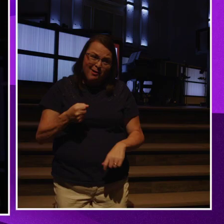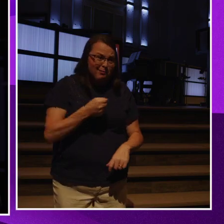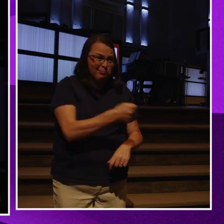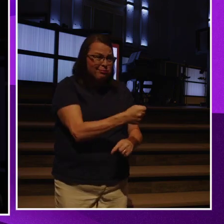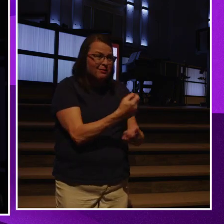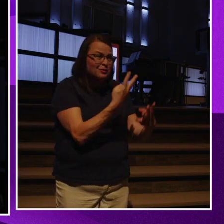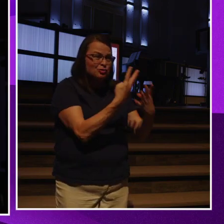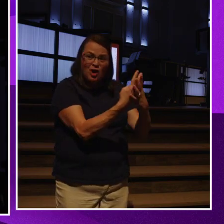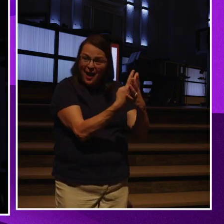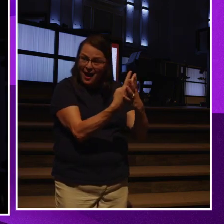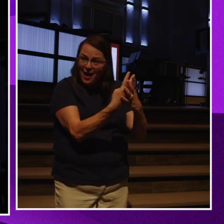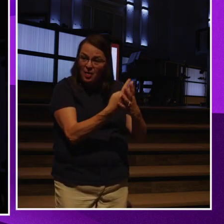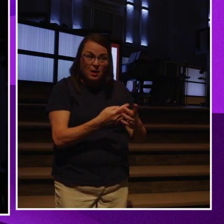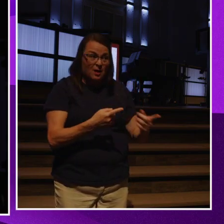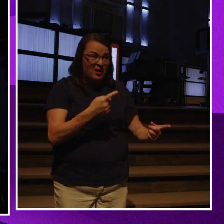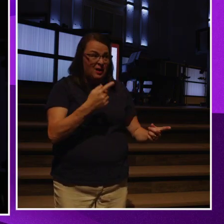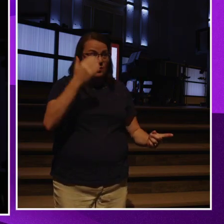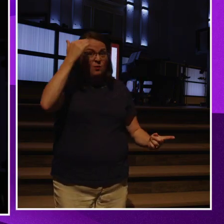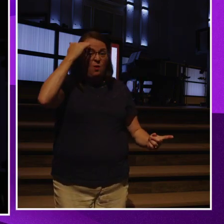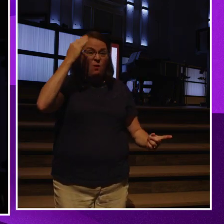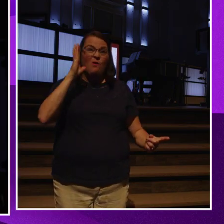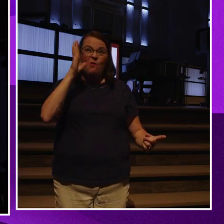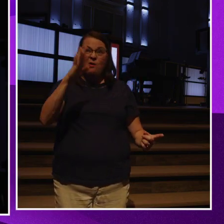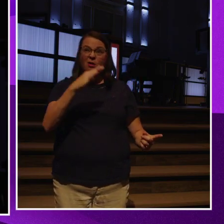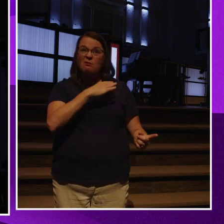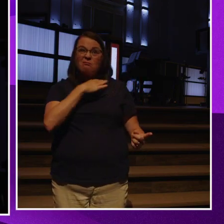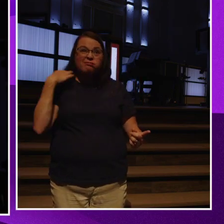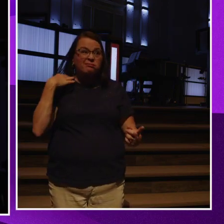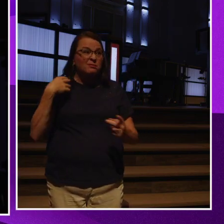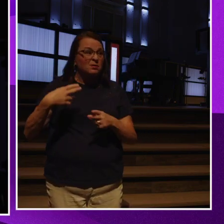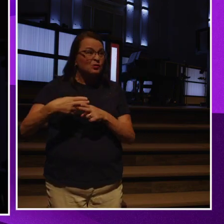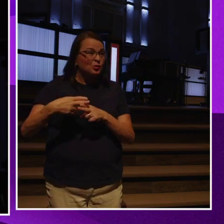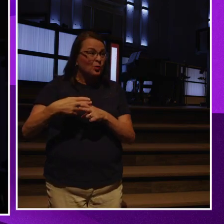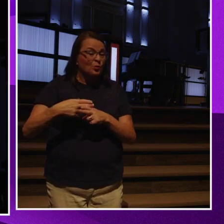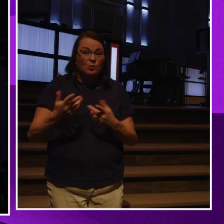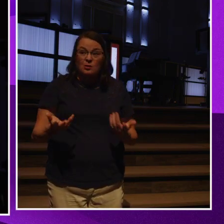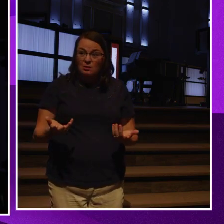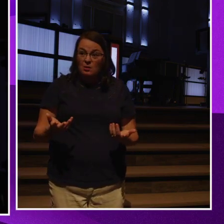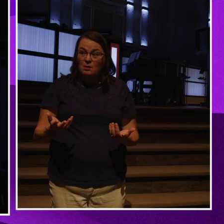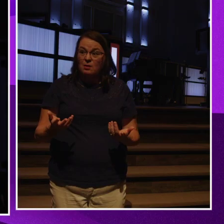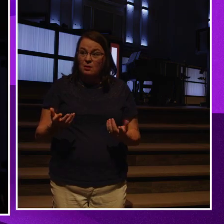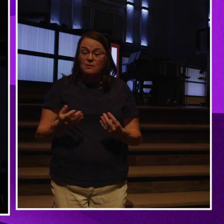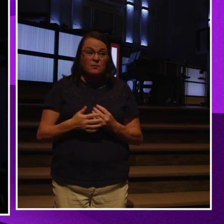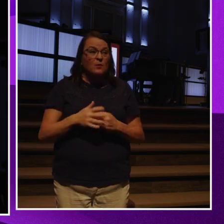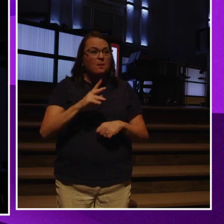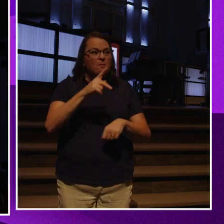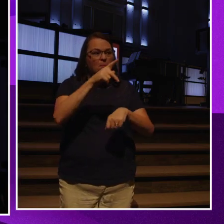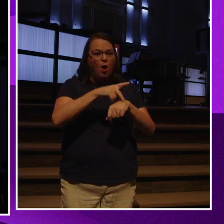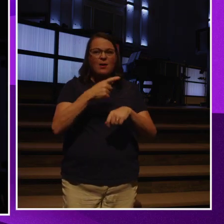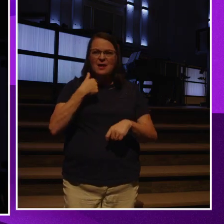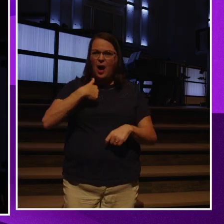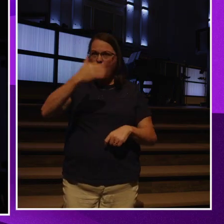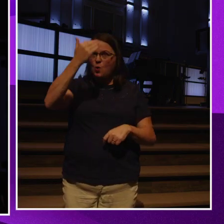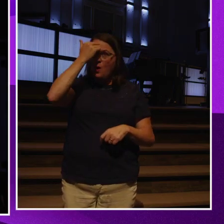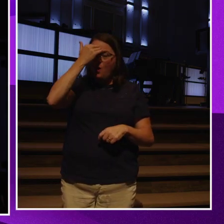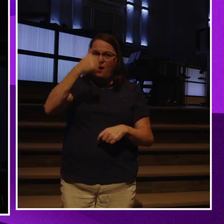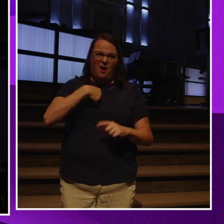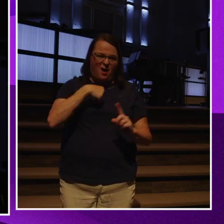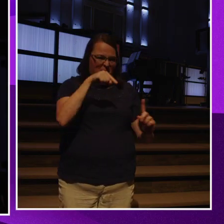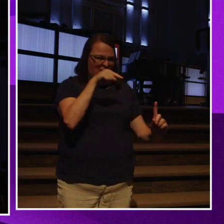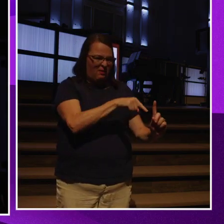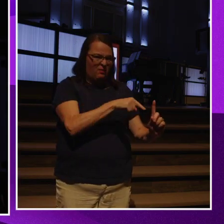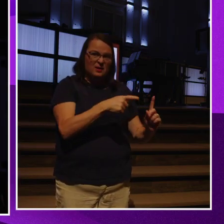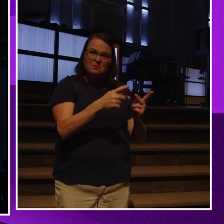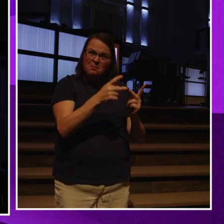to be executed at that point or what. But he said, look, I know right now living this way is going to be